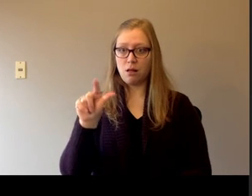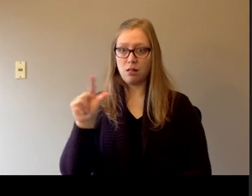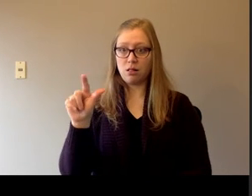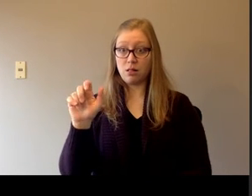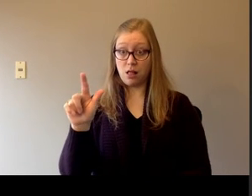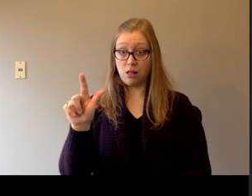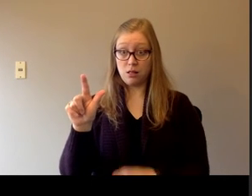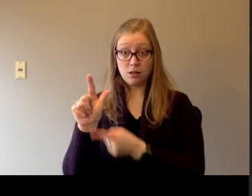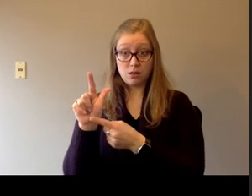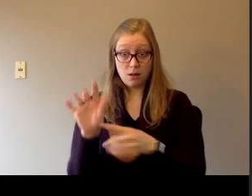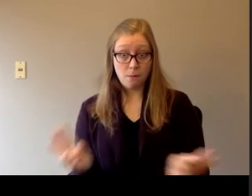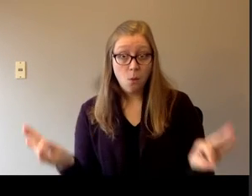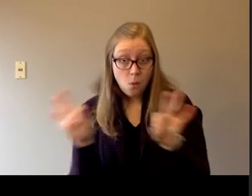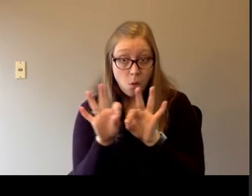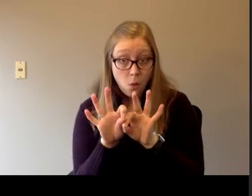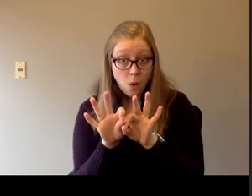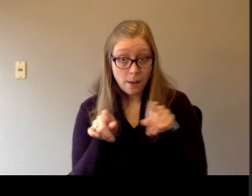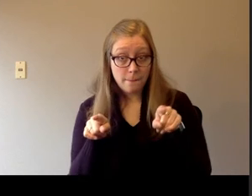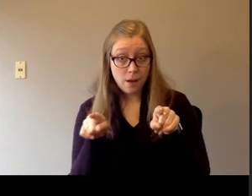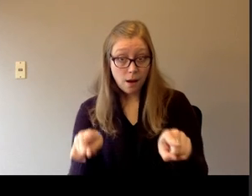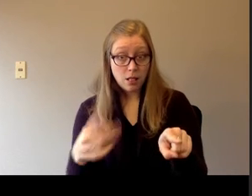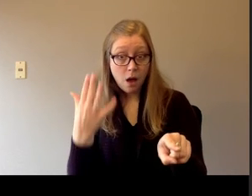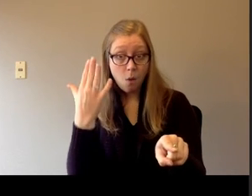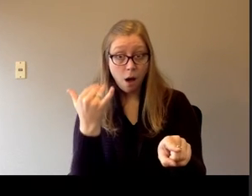That's important because that creates